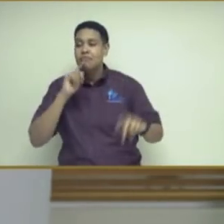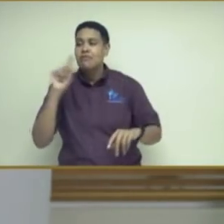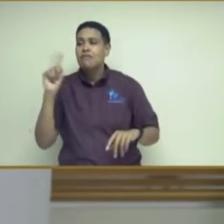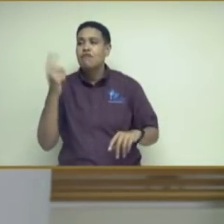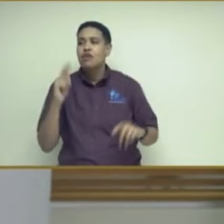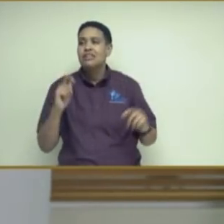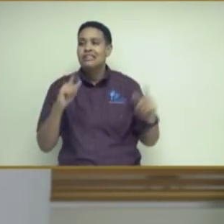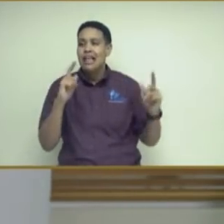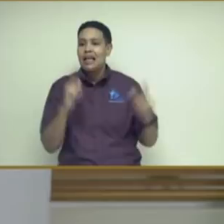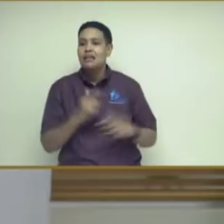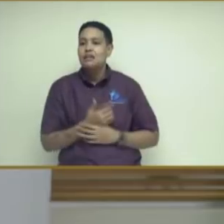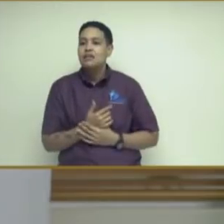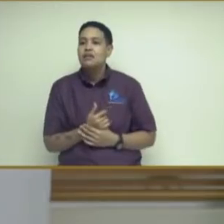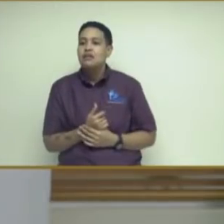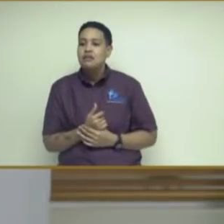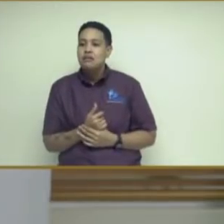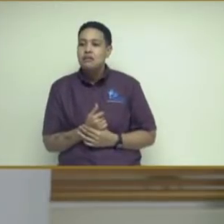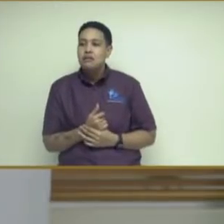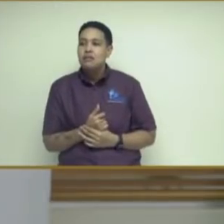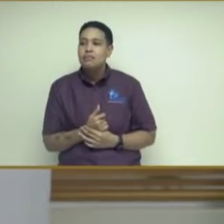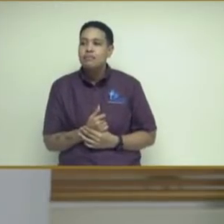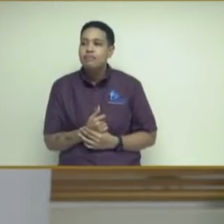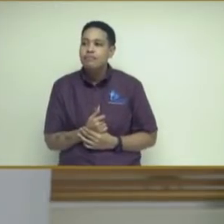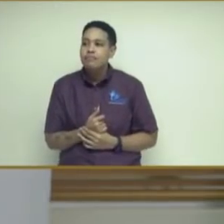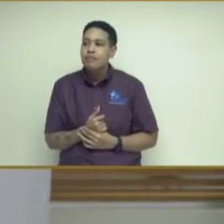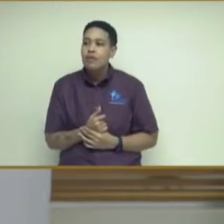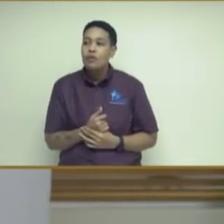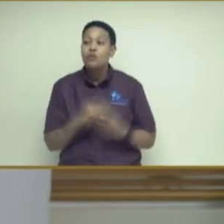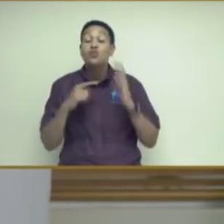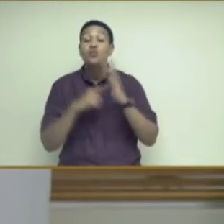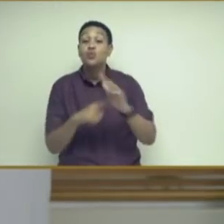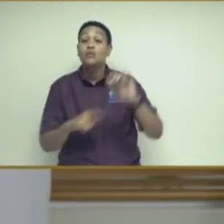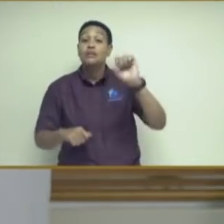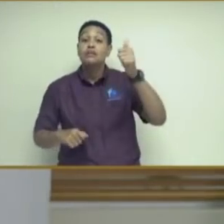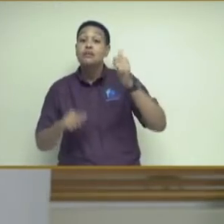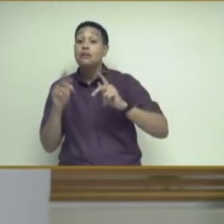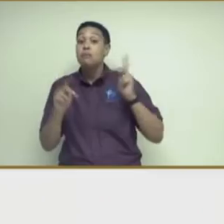slide for me, if you can, which showed the 10